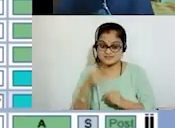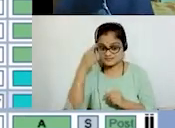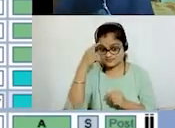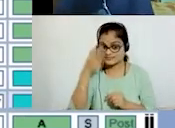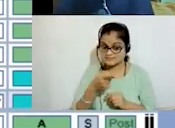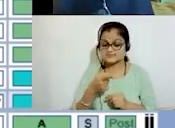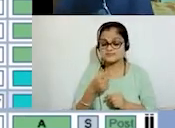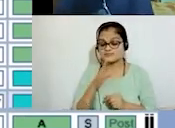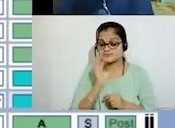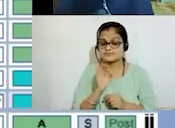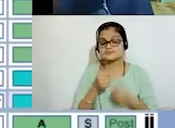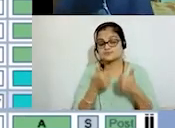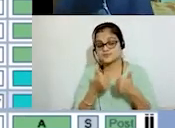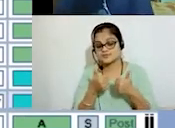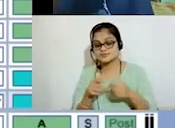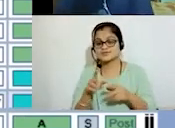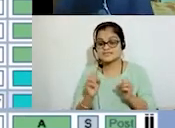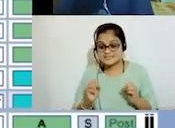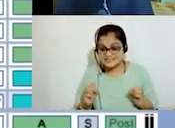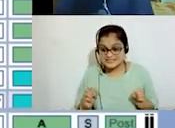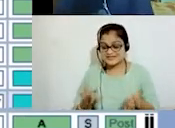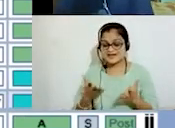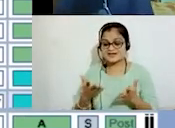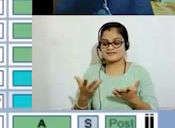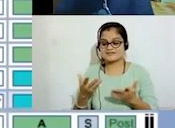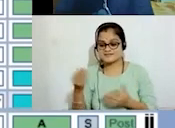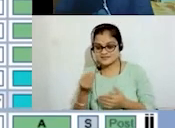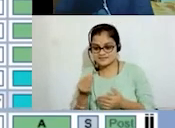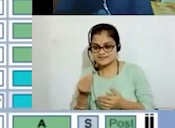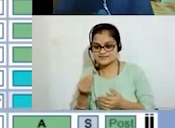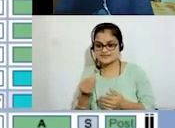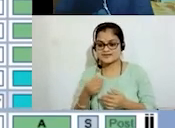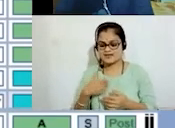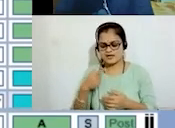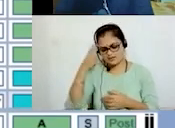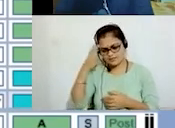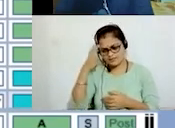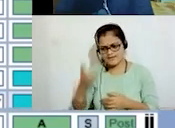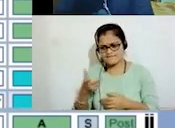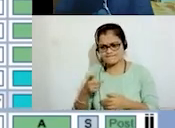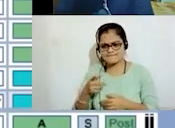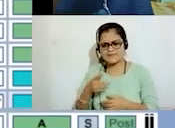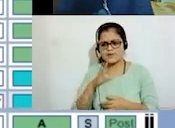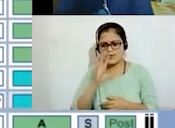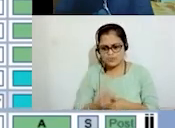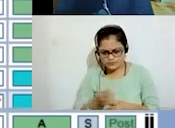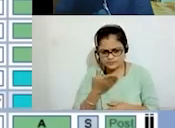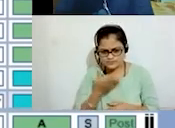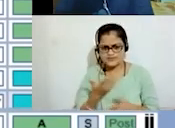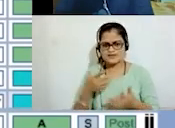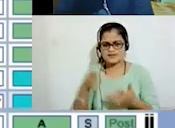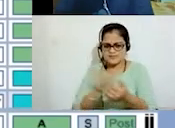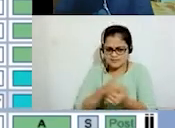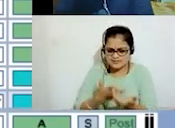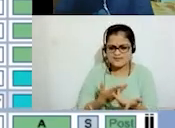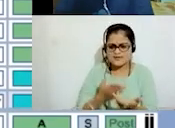that's what's nice, and like I said in the beginning, what differs each one of you in your approach, and I think the fact that this is a type of music or a type of song,